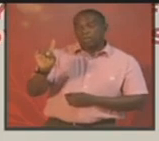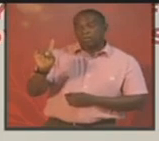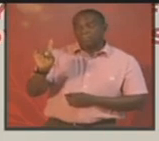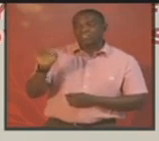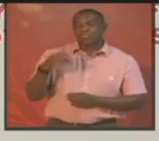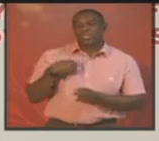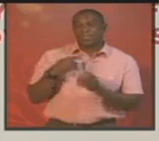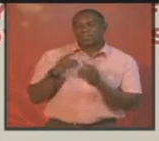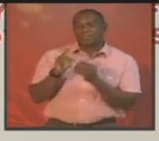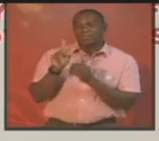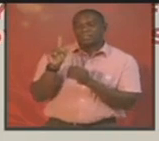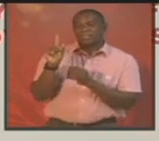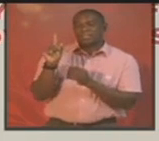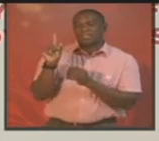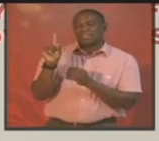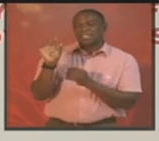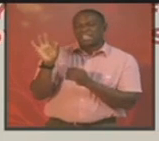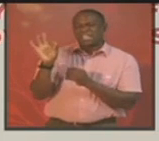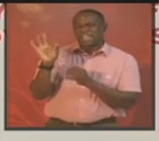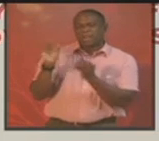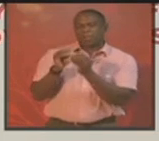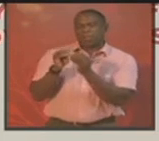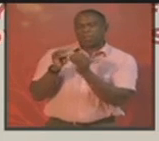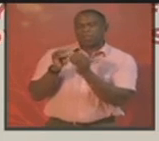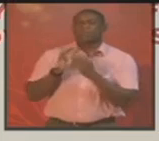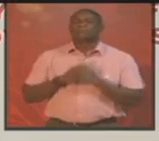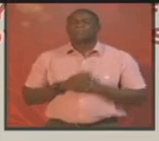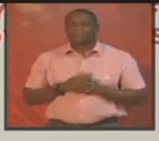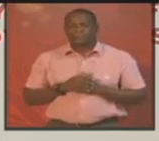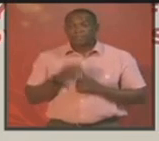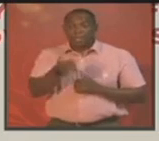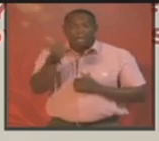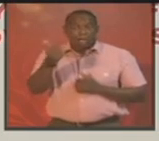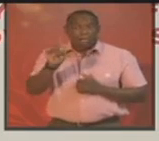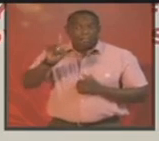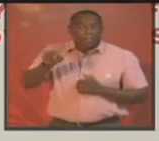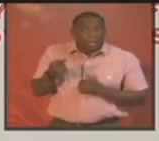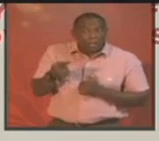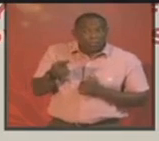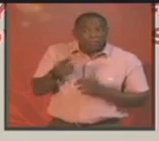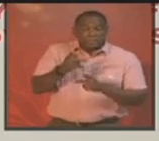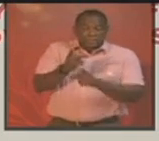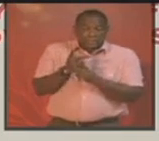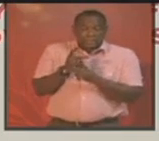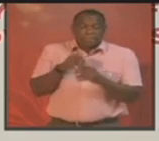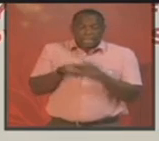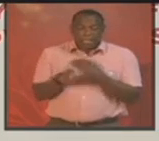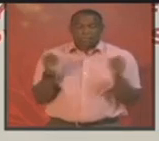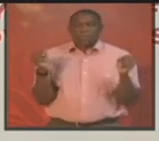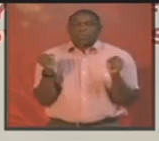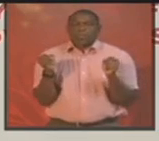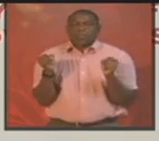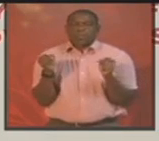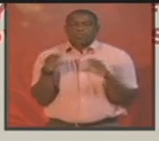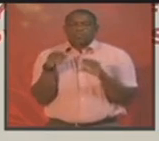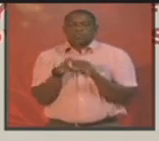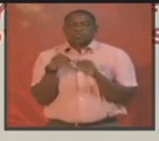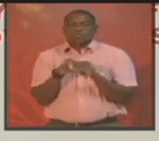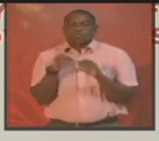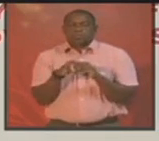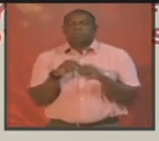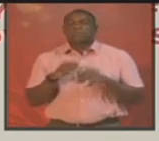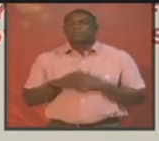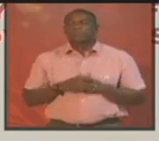then is that we need to keep that other 1,000 in cold storage now. So as the CMO has explained, the second dose